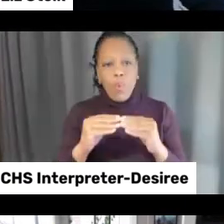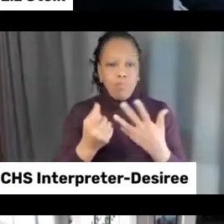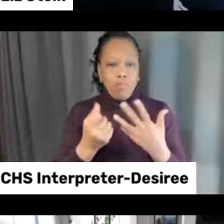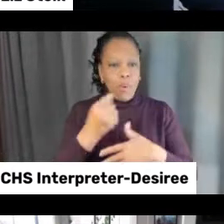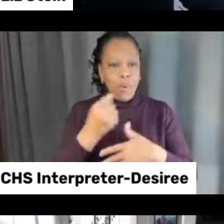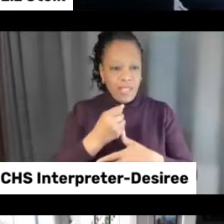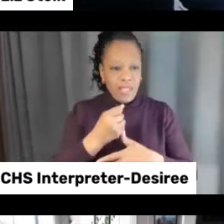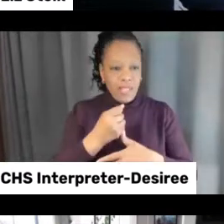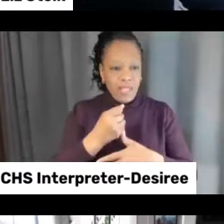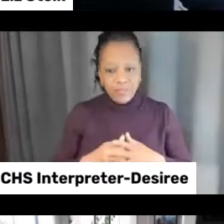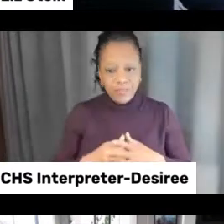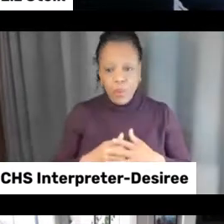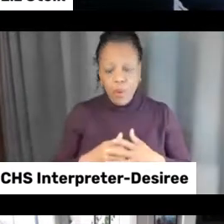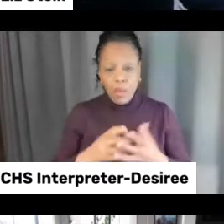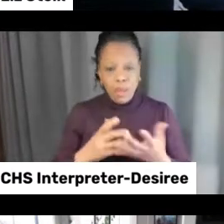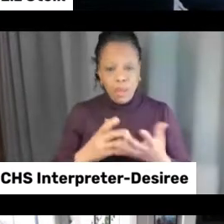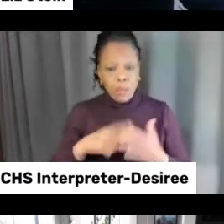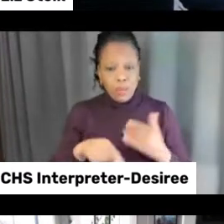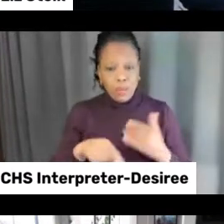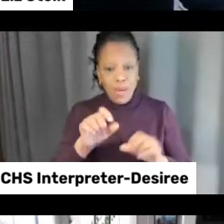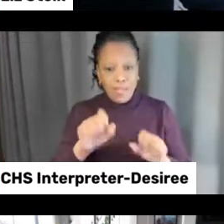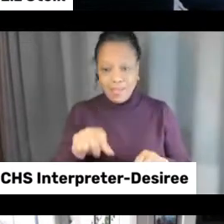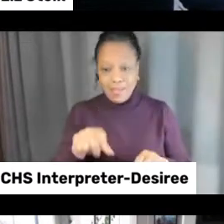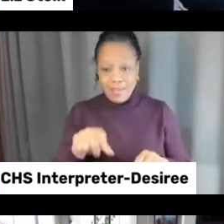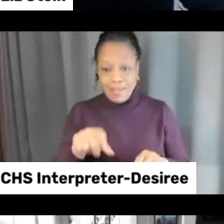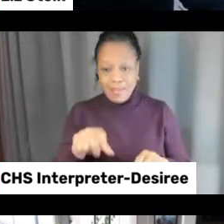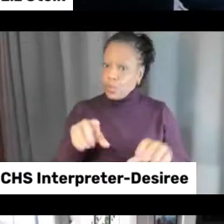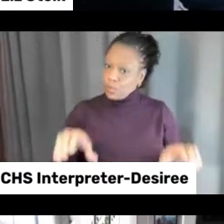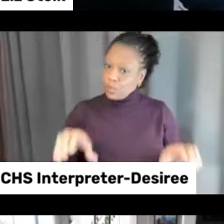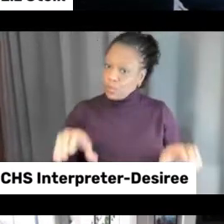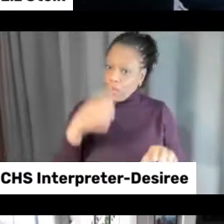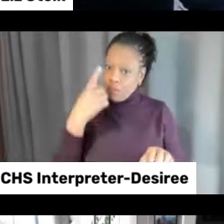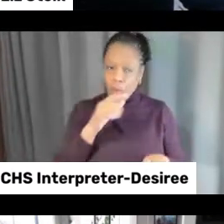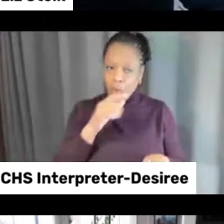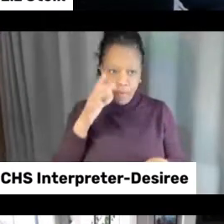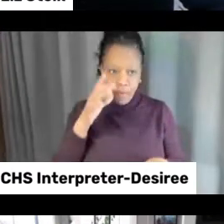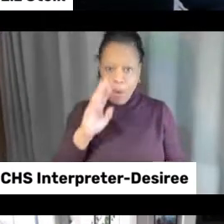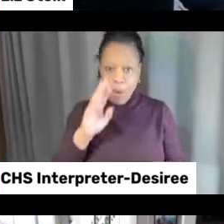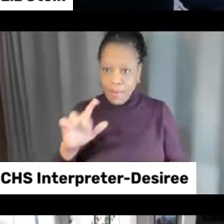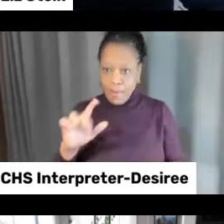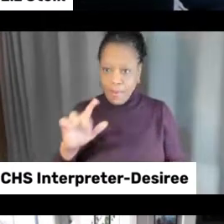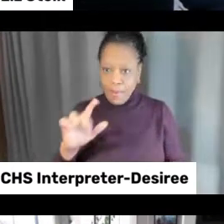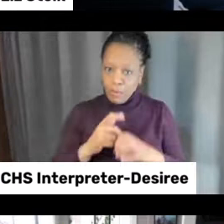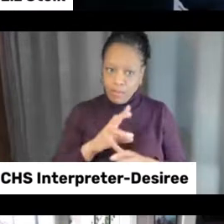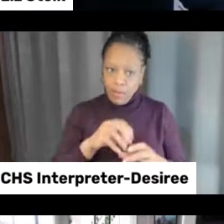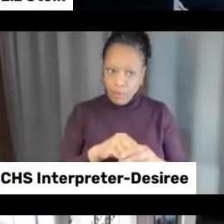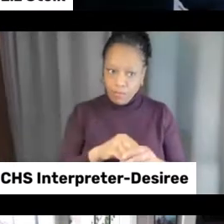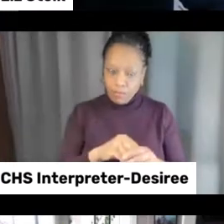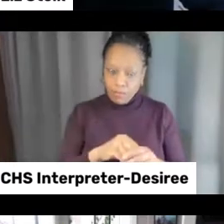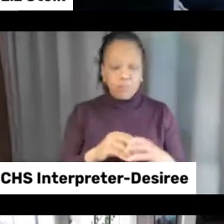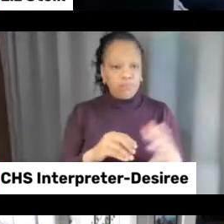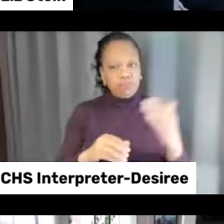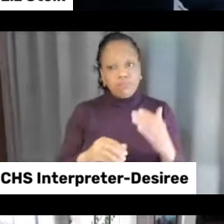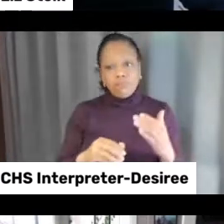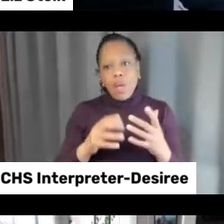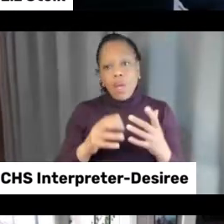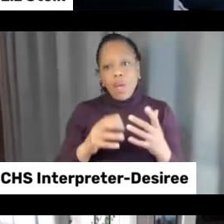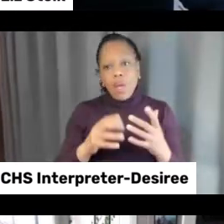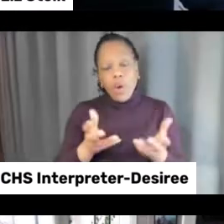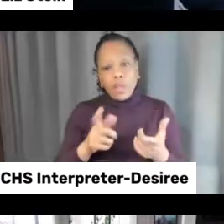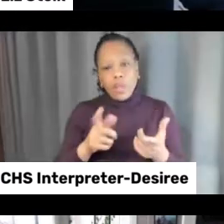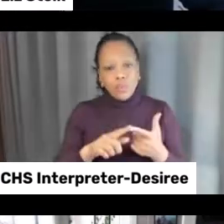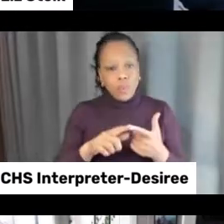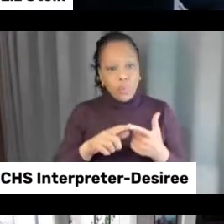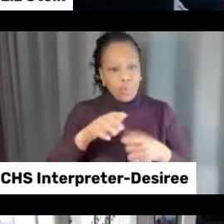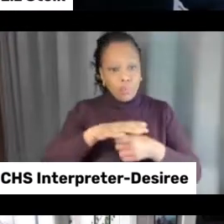you plug into the Farm Bill? There are many opportunities for you to plug into the Farm Bill, and one of them is talking to local groups, including the Illinois Stewardship